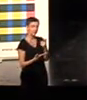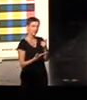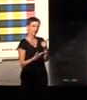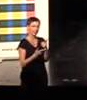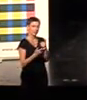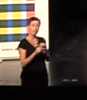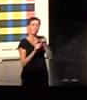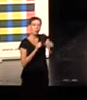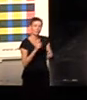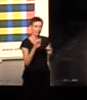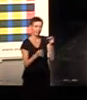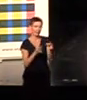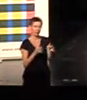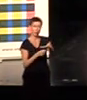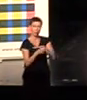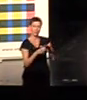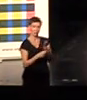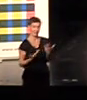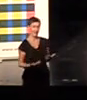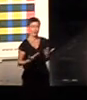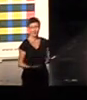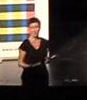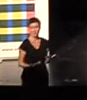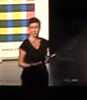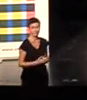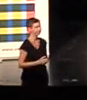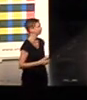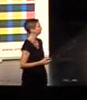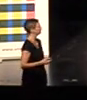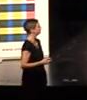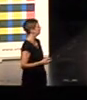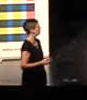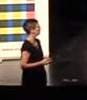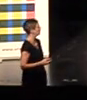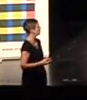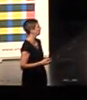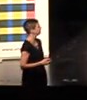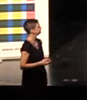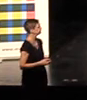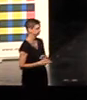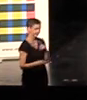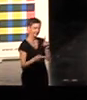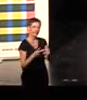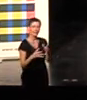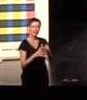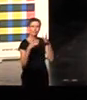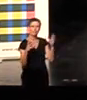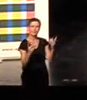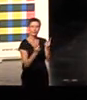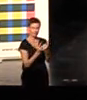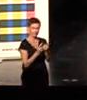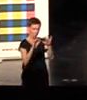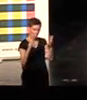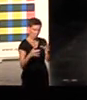conditie wie er in de second beek feature is dat globalization is als